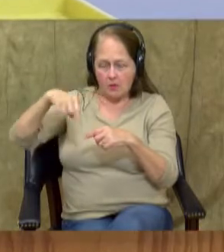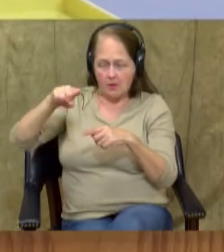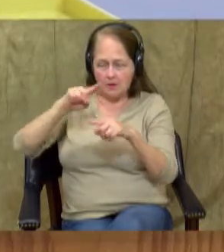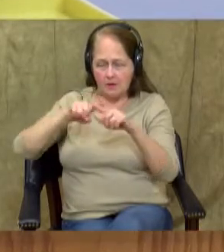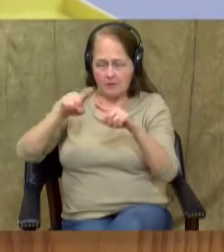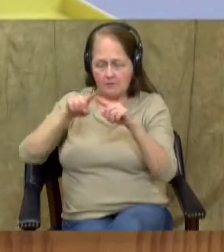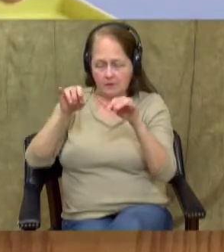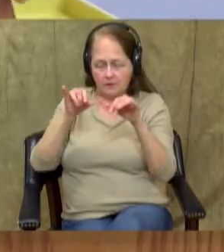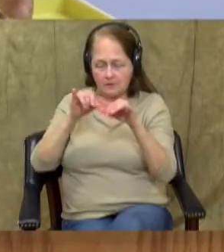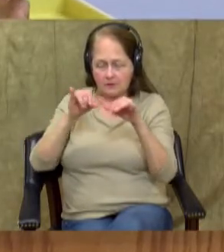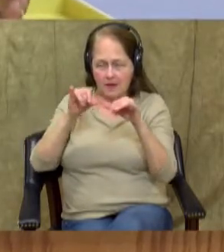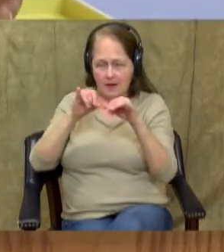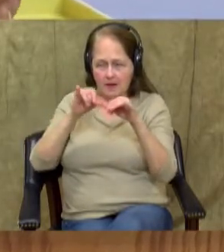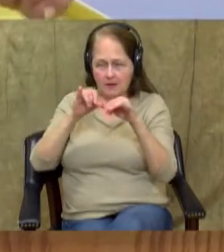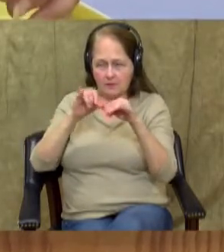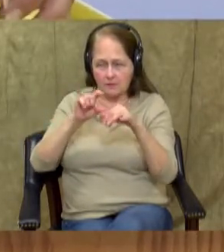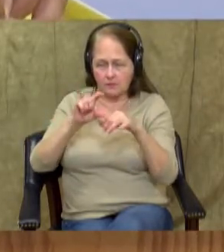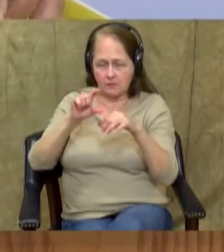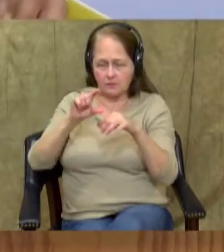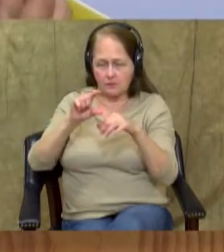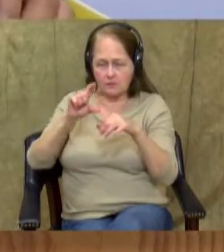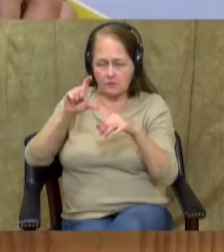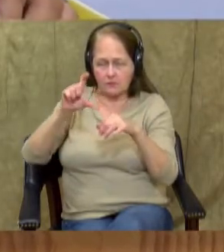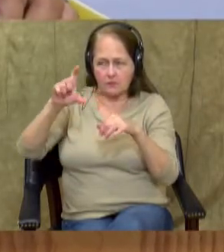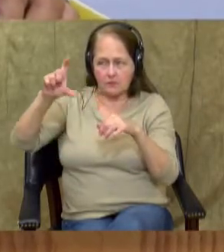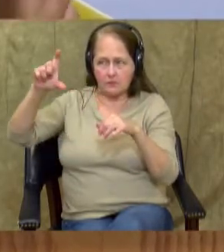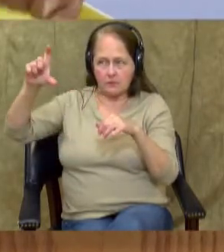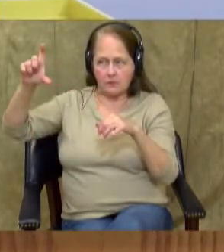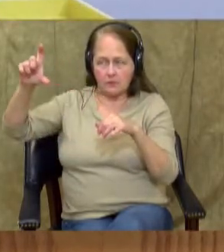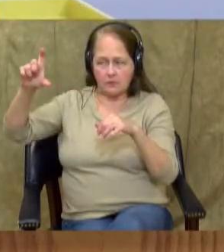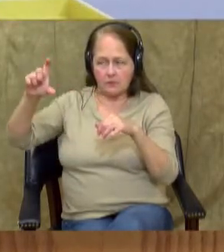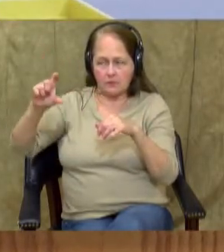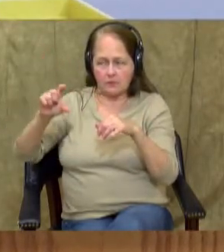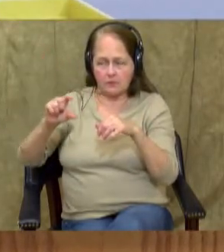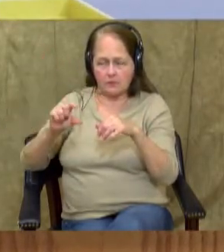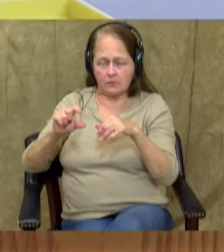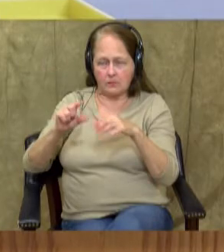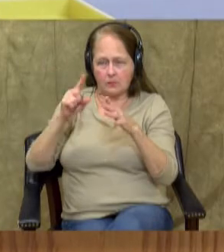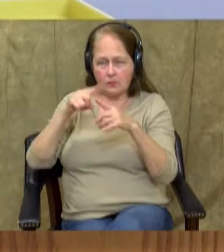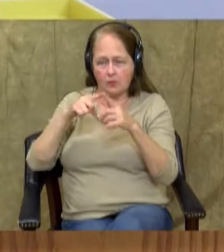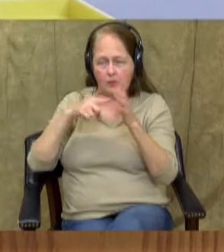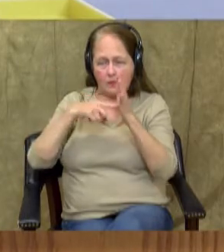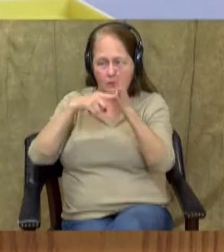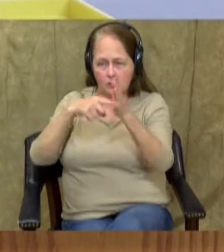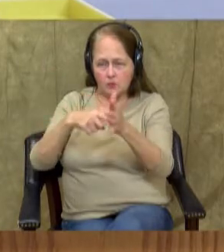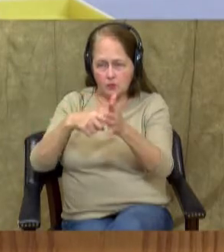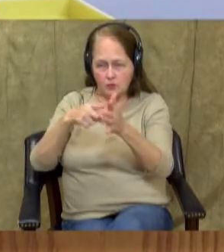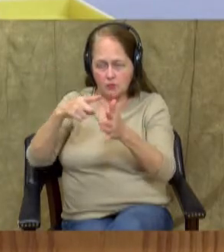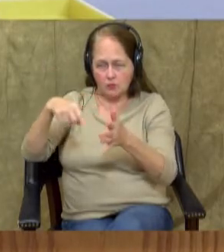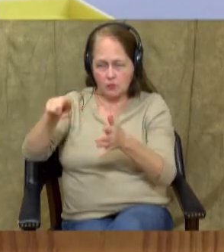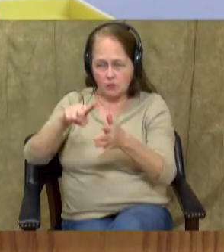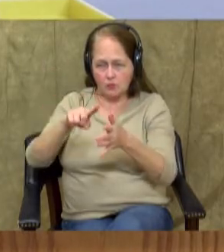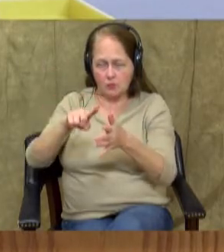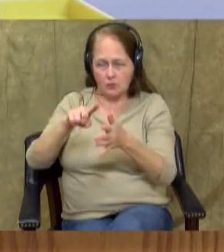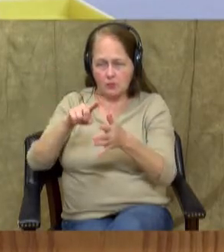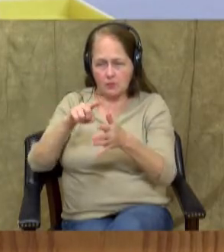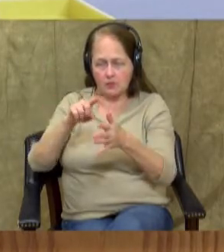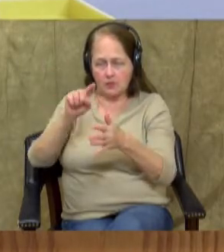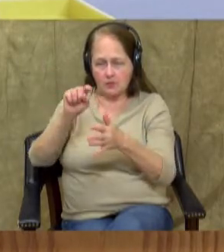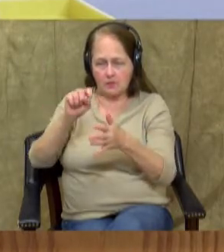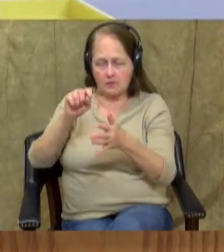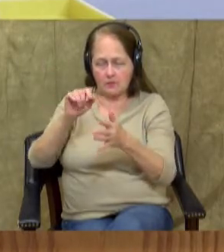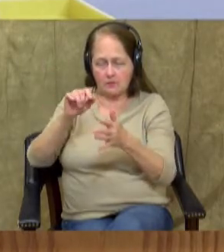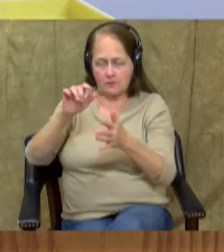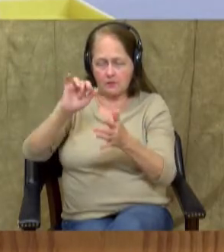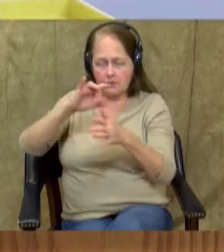heights. The reason they're on different length pegs is to represent the actual tilt of